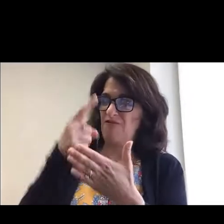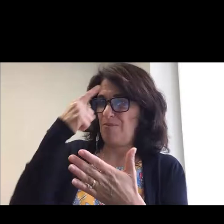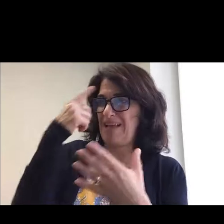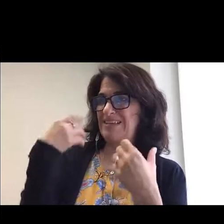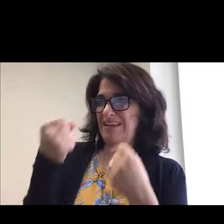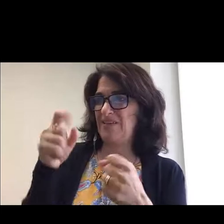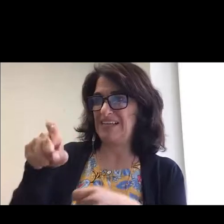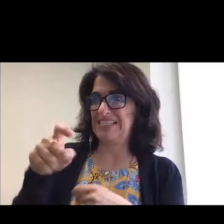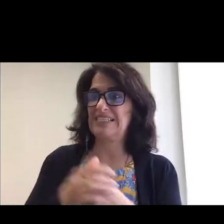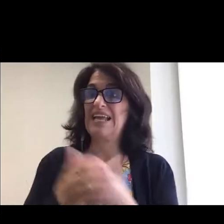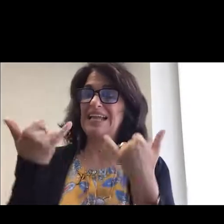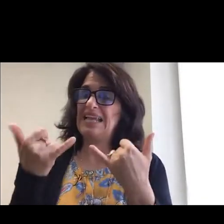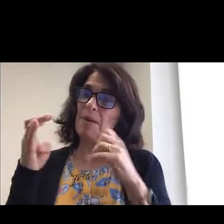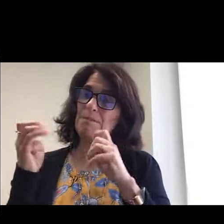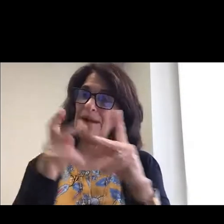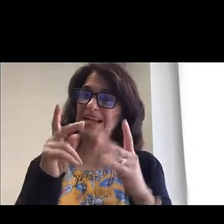back to Dr. Kate Yun.